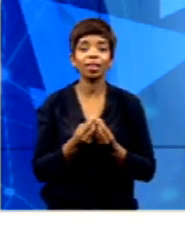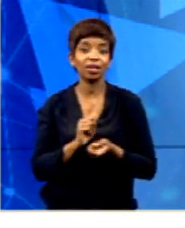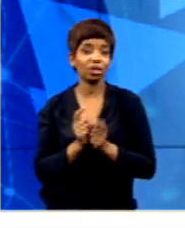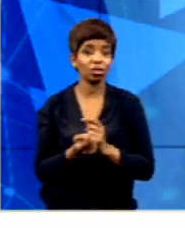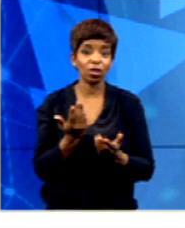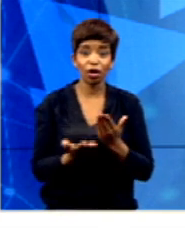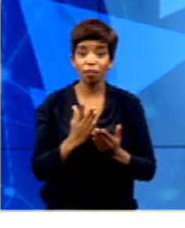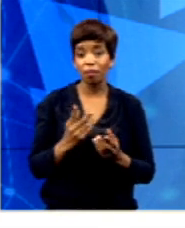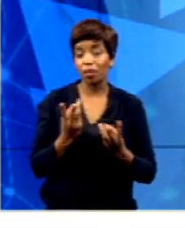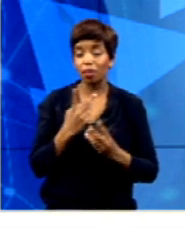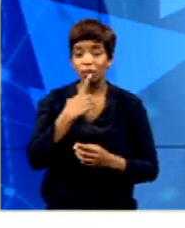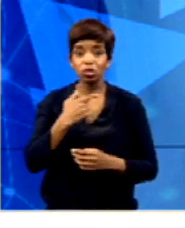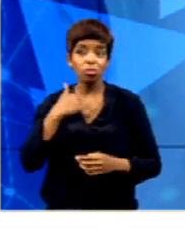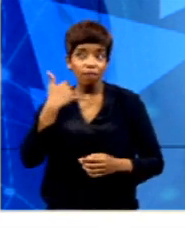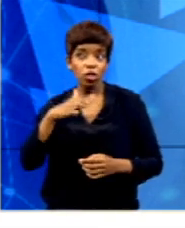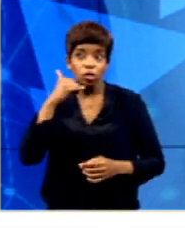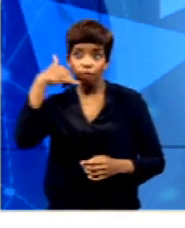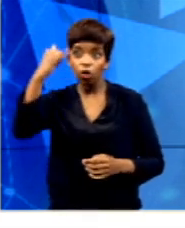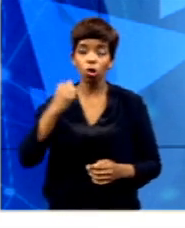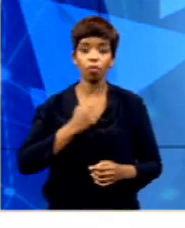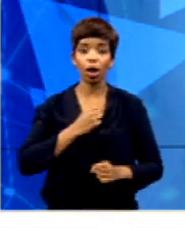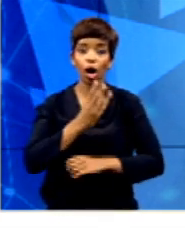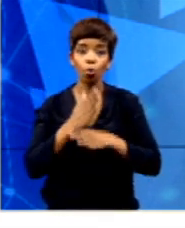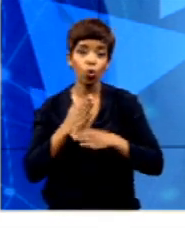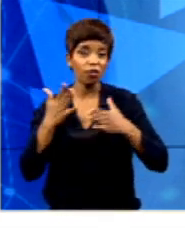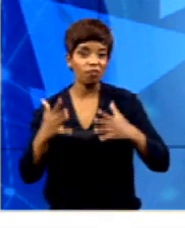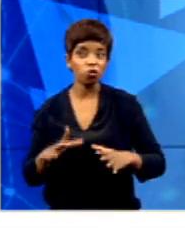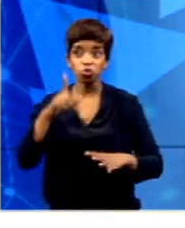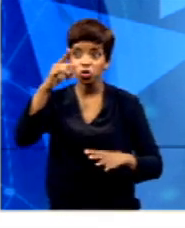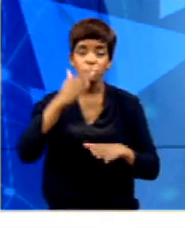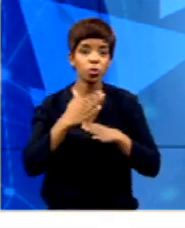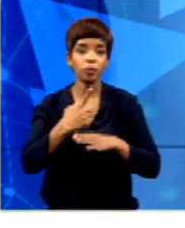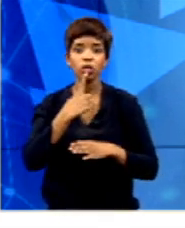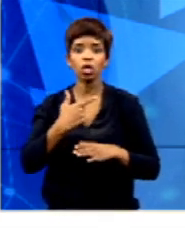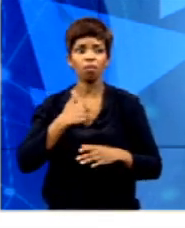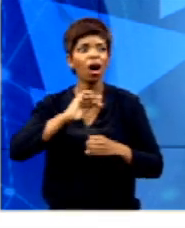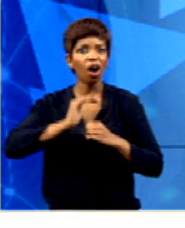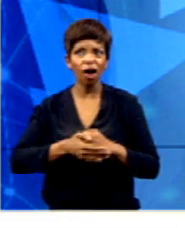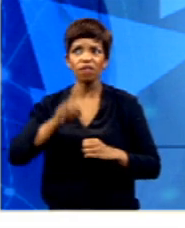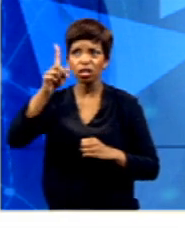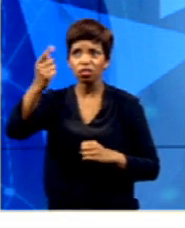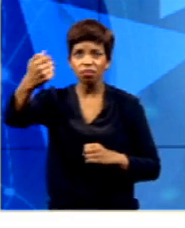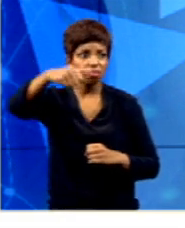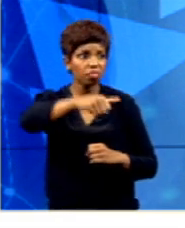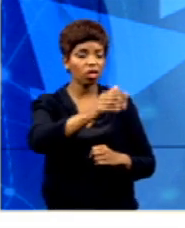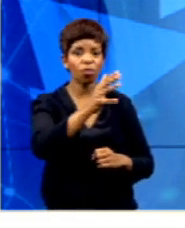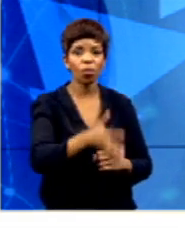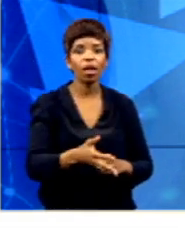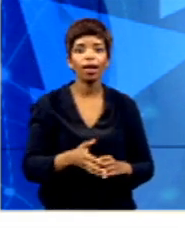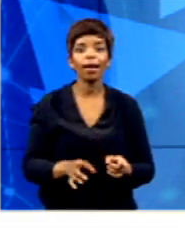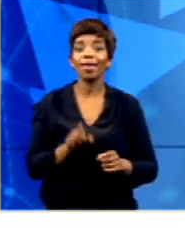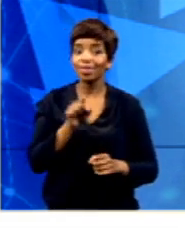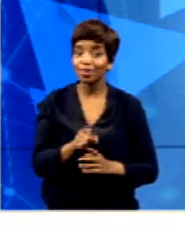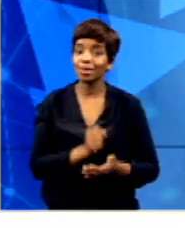my broker, I phoned my insurer, I was told I'm not covered. That also shouldn't be happening, because each claim needs